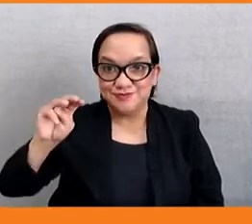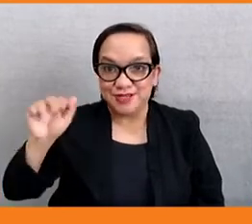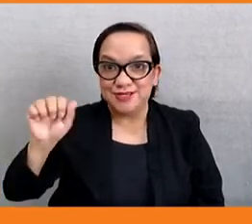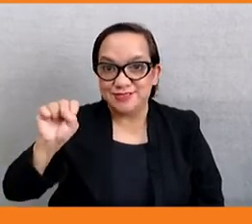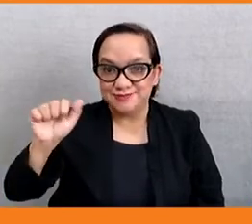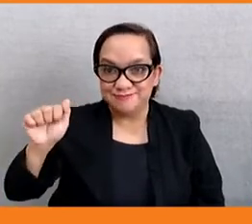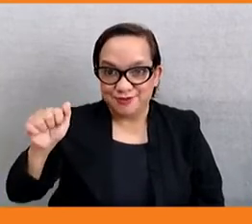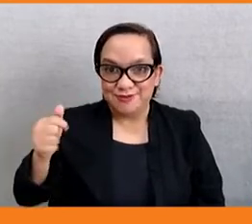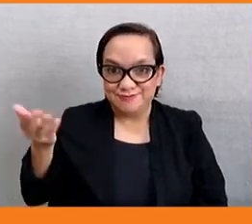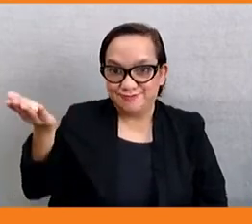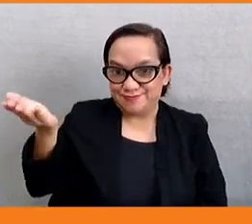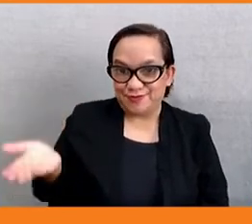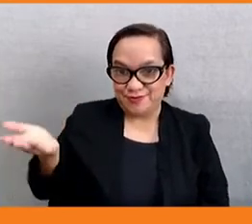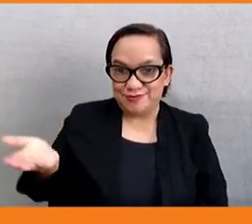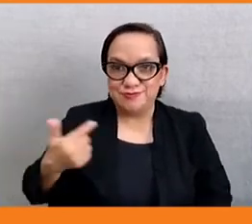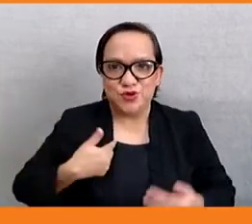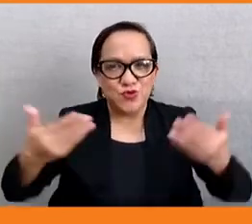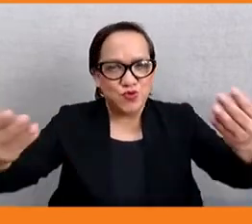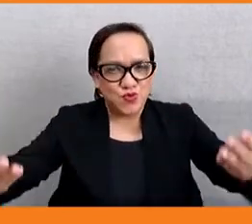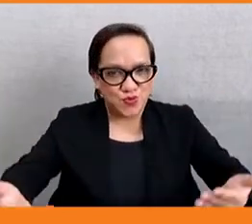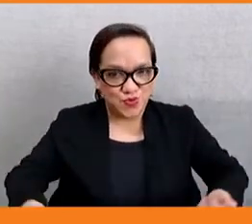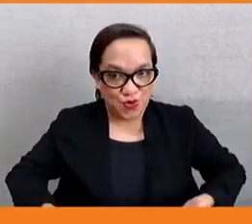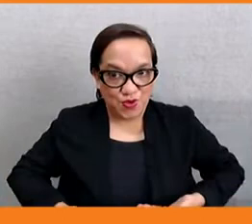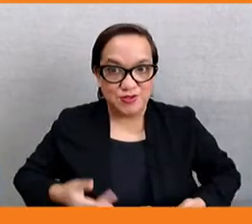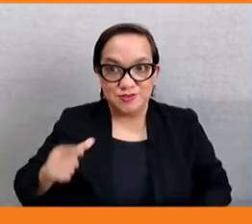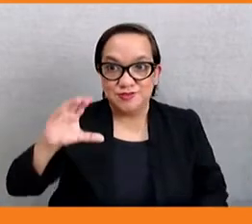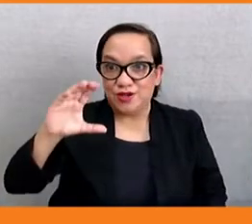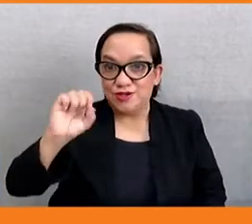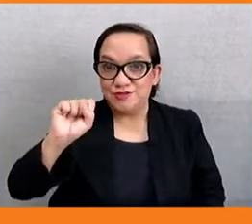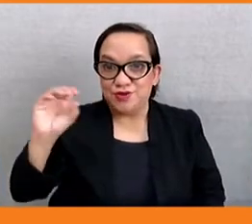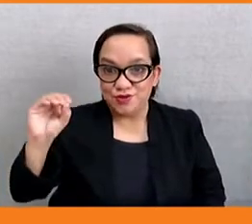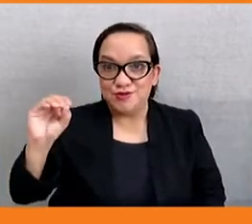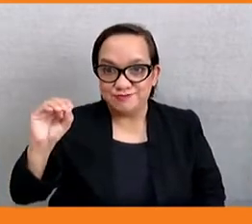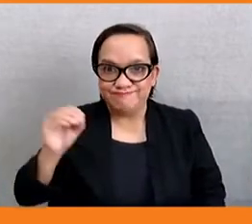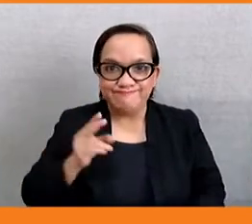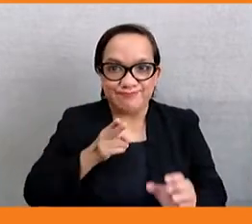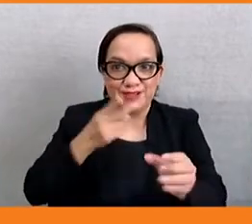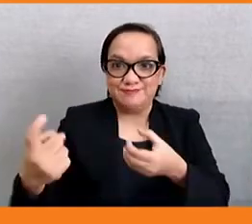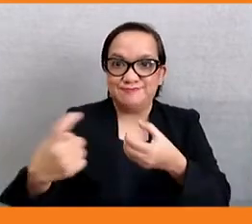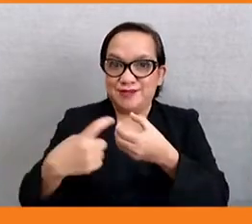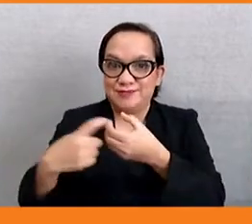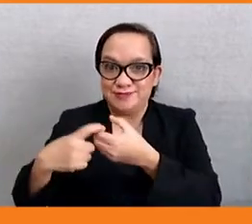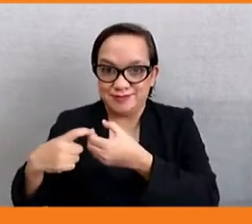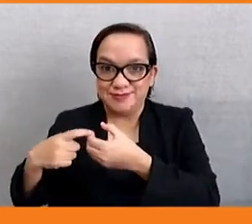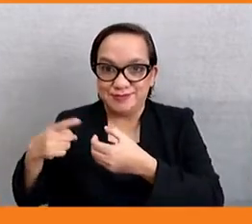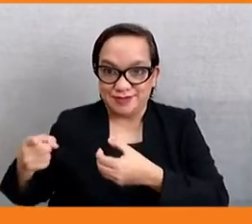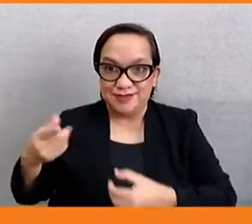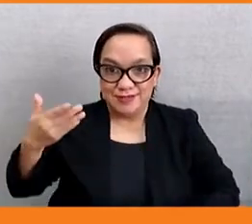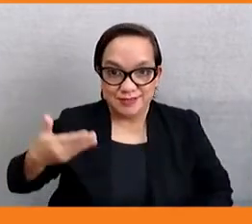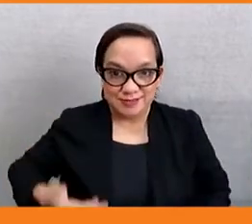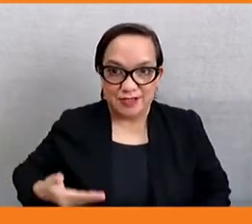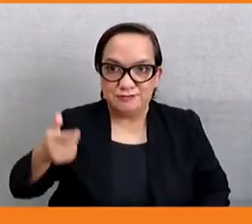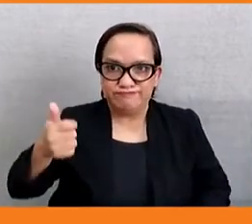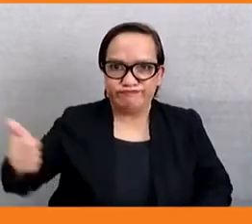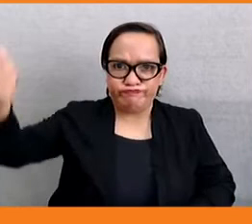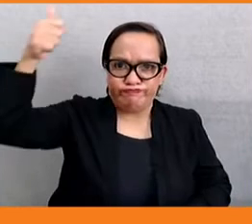to welcome our civil society participants to this event. I am Heidi Ear Dupree, head of the NGO Civil Society Center at the ADB and